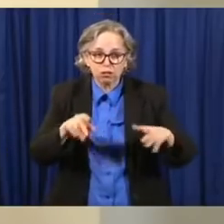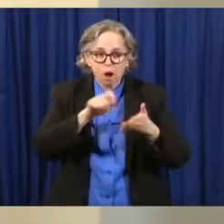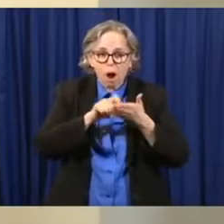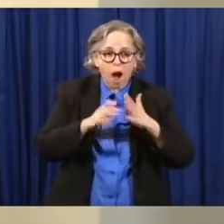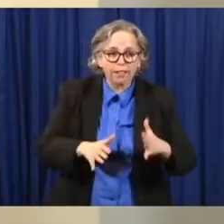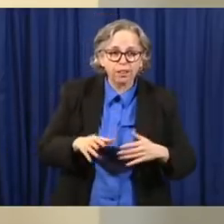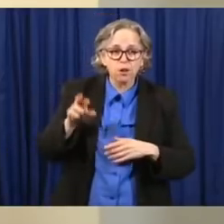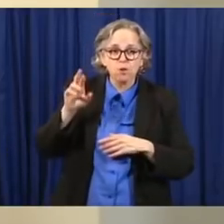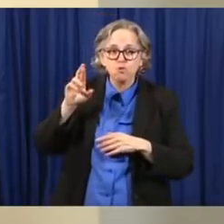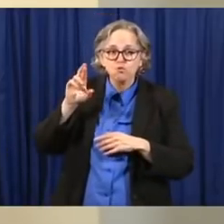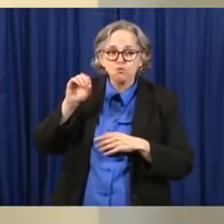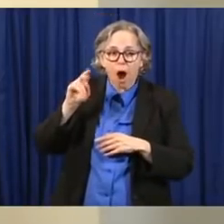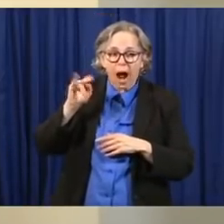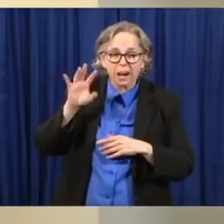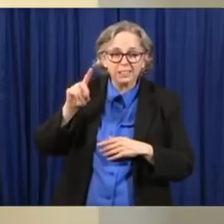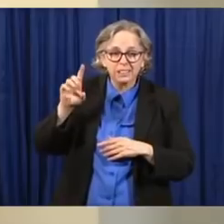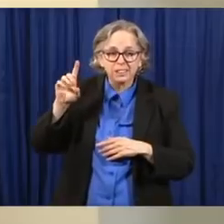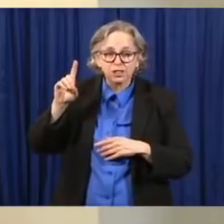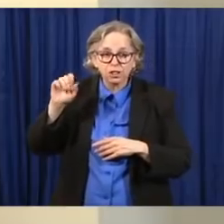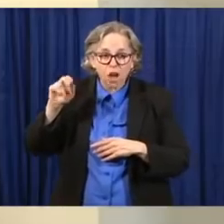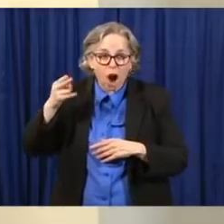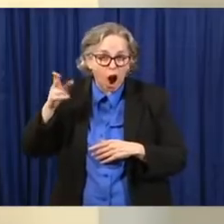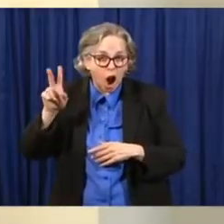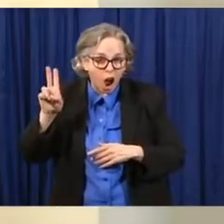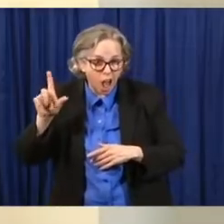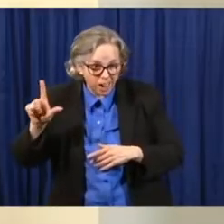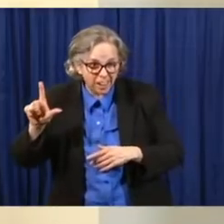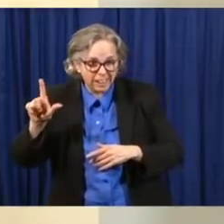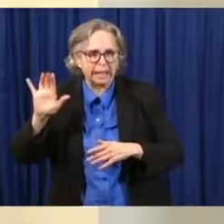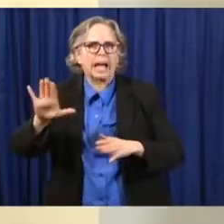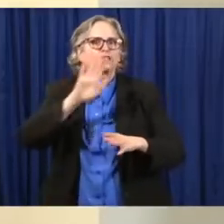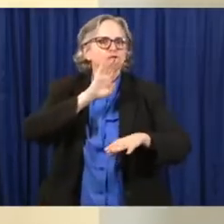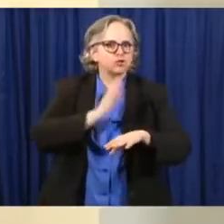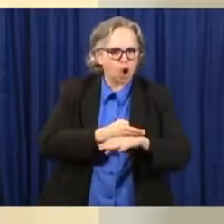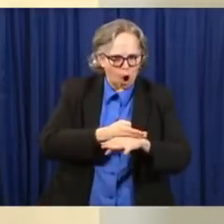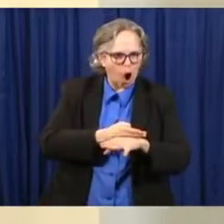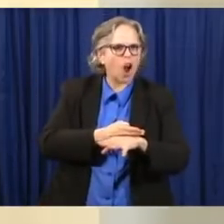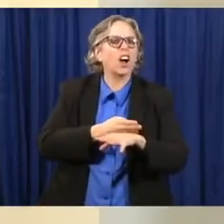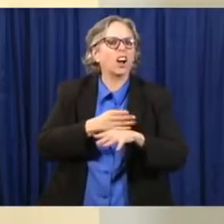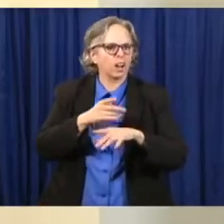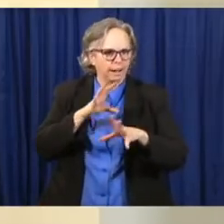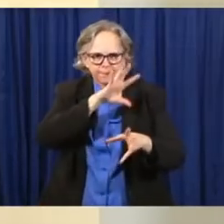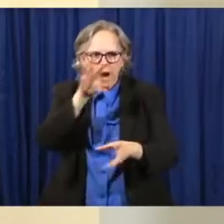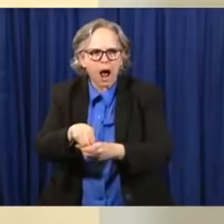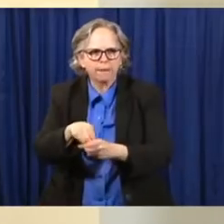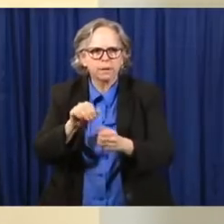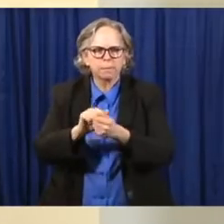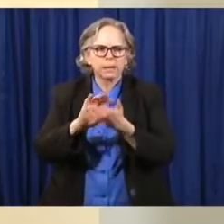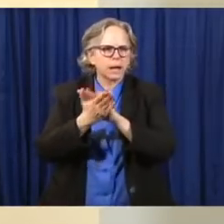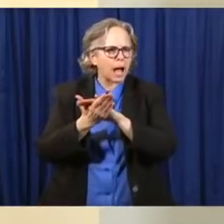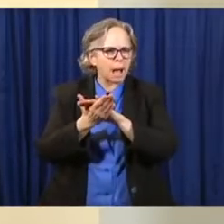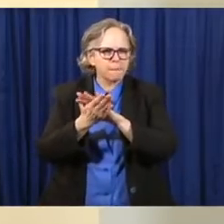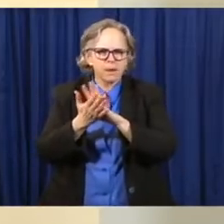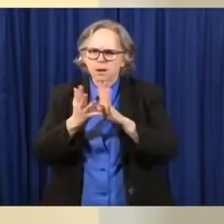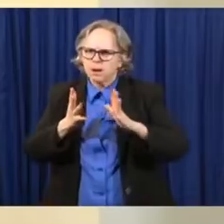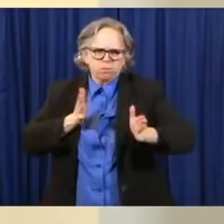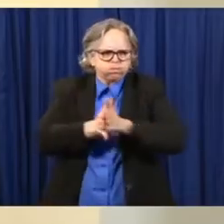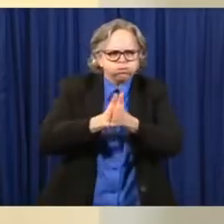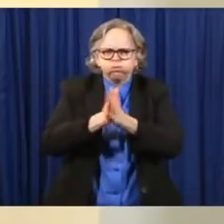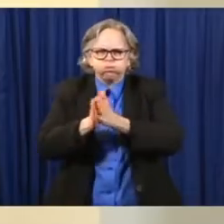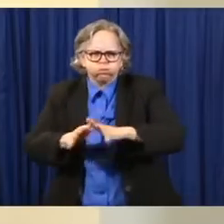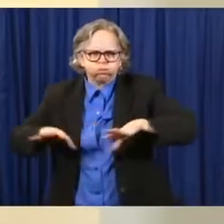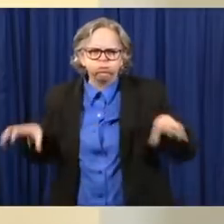was actually what began some of the most aggressive and innovative work to attack some of the world's